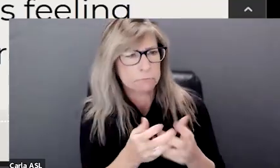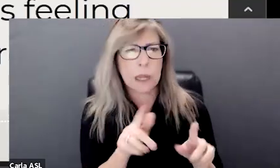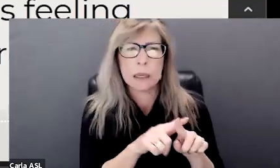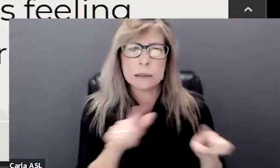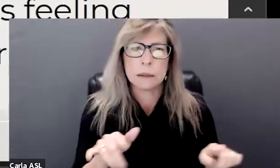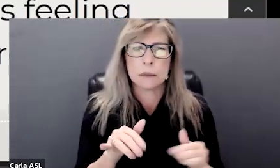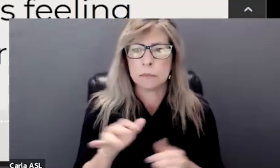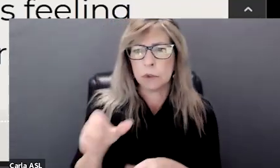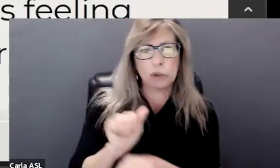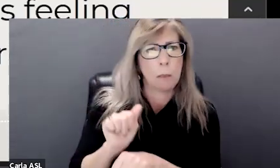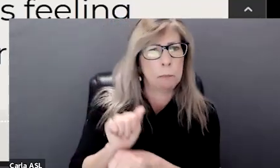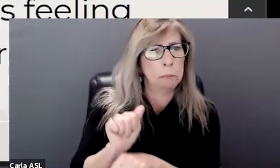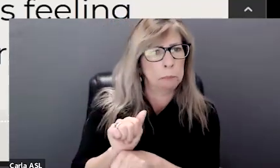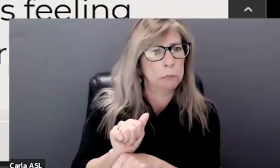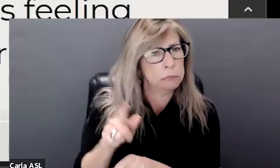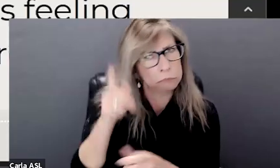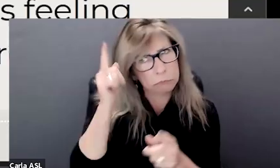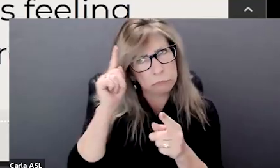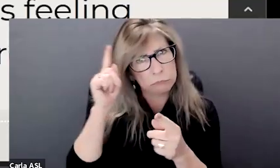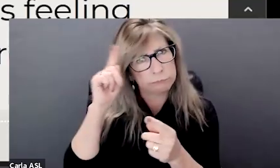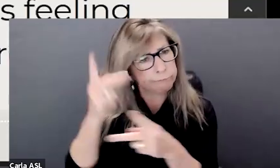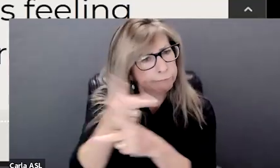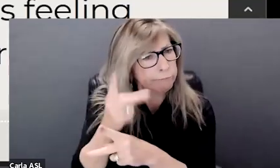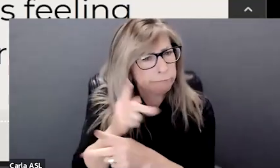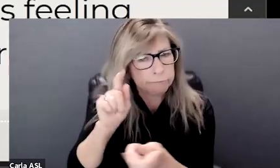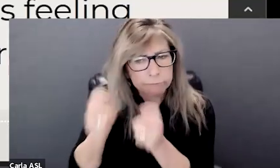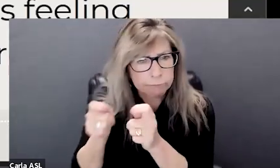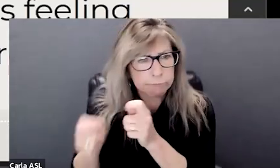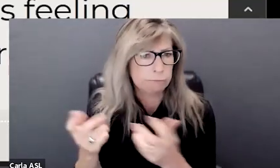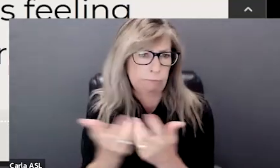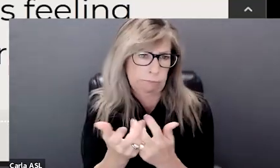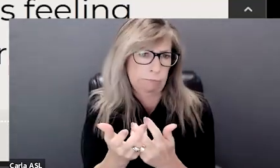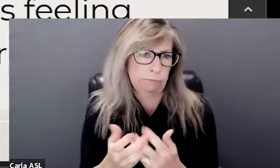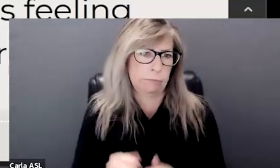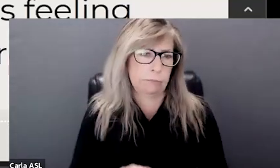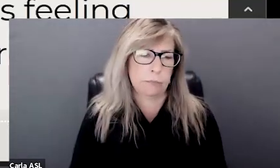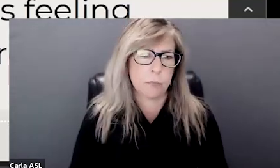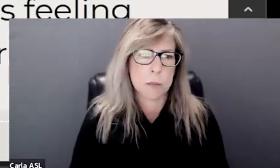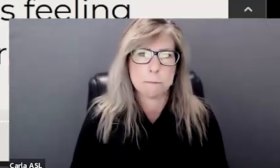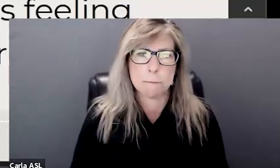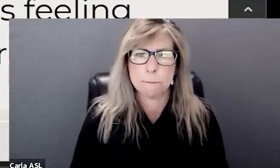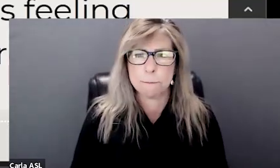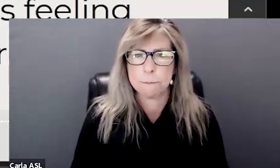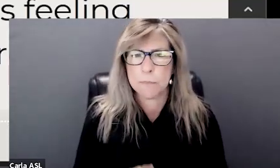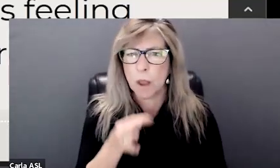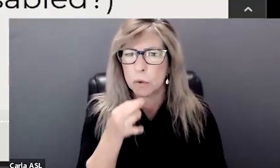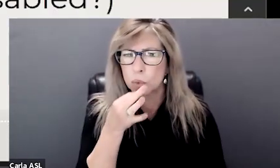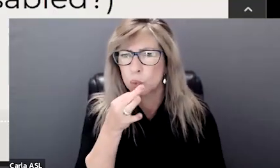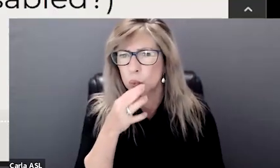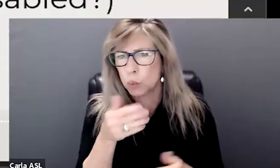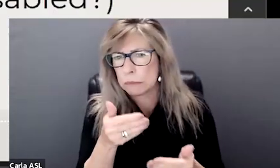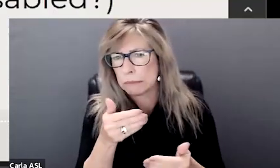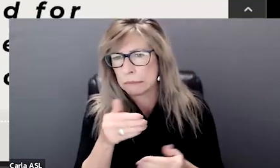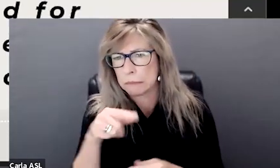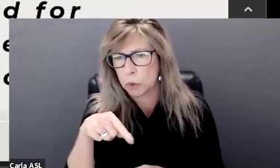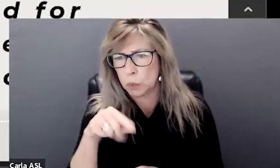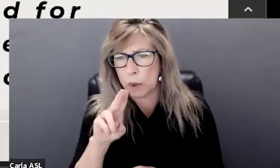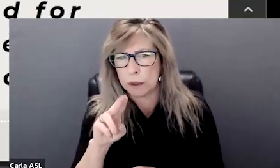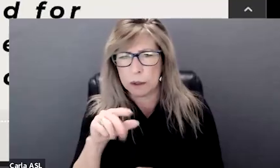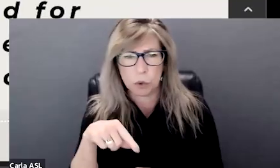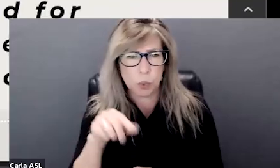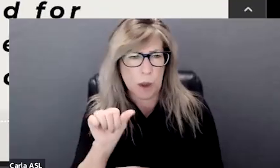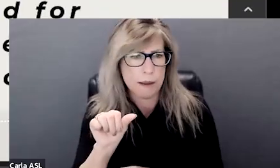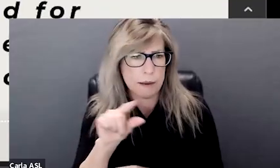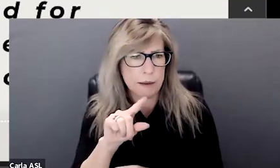We are getting close to our Q&A session. I do want to touch on slide 31 here, and this will be our last